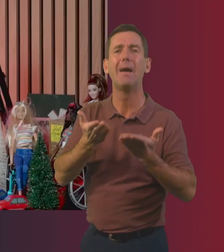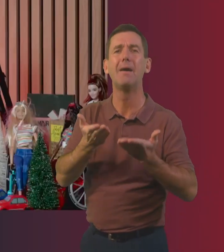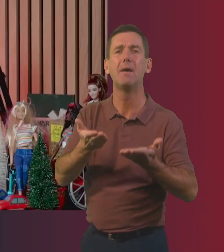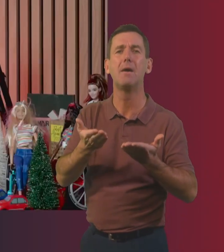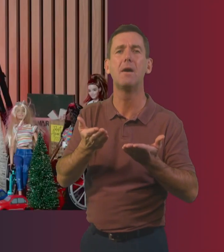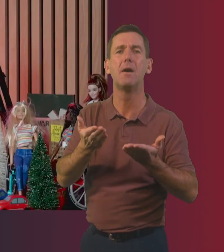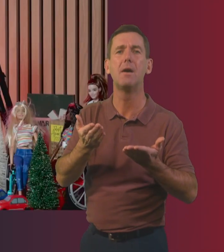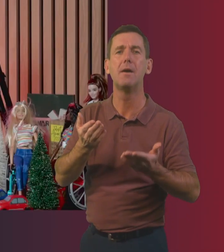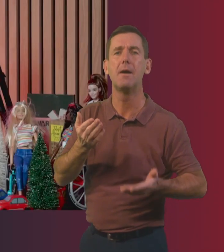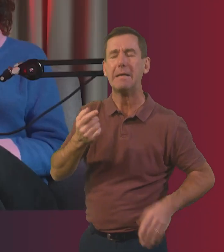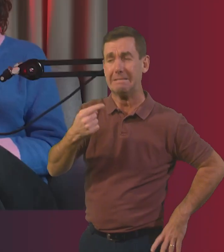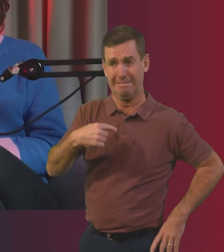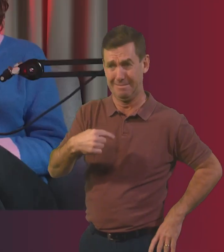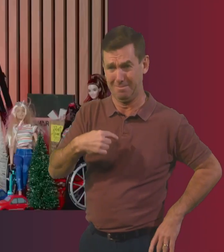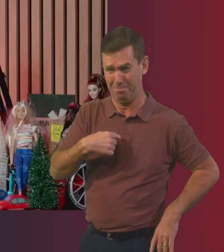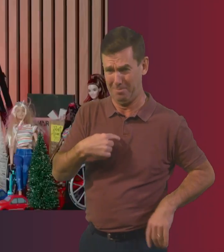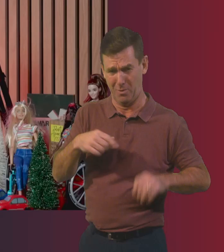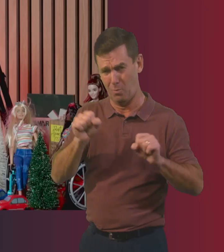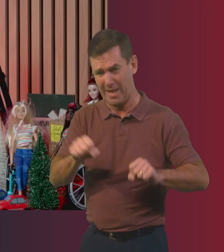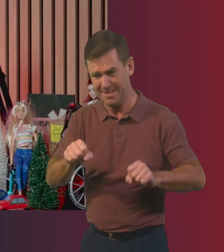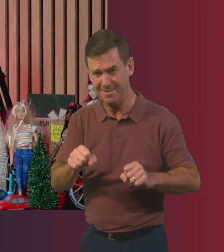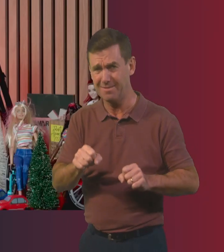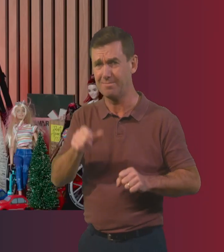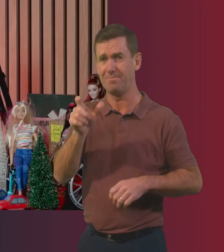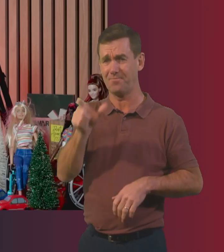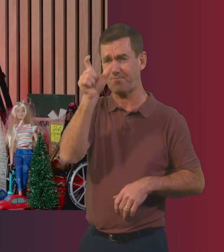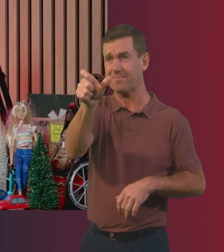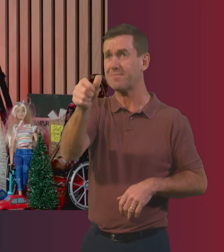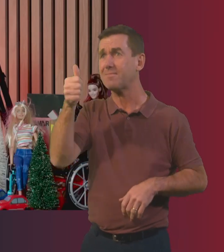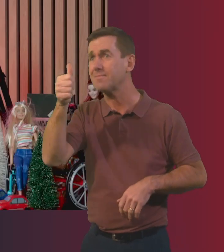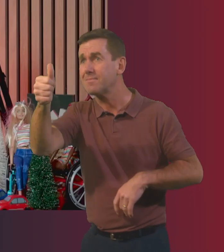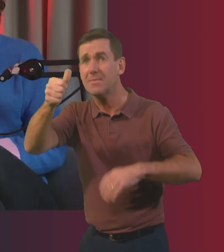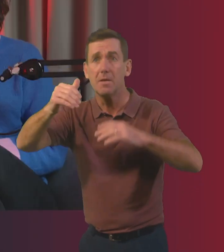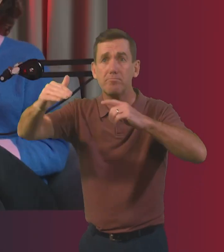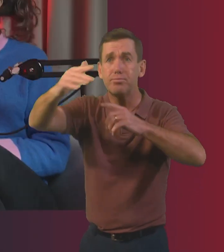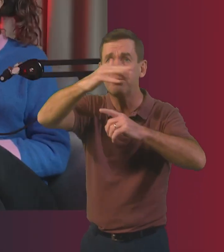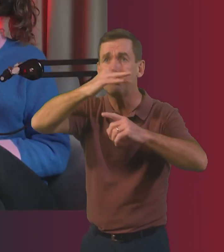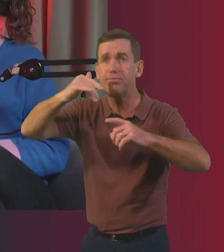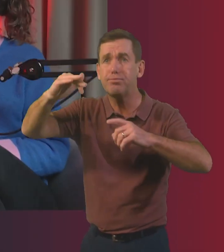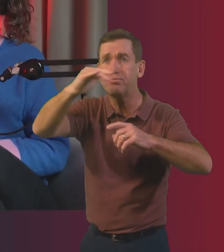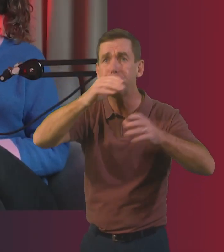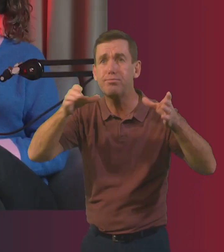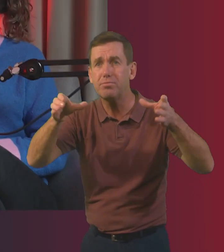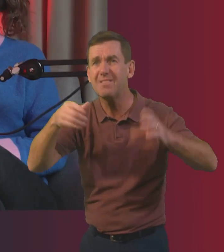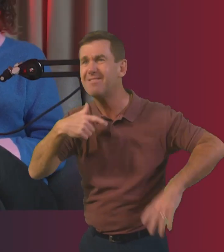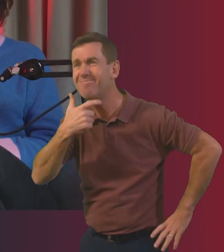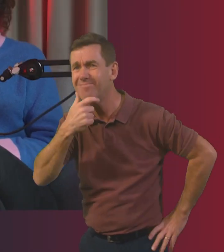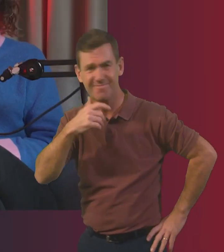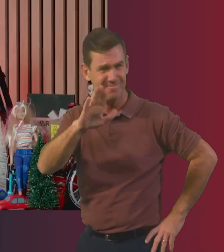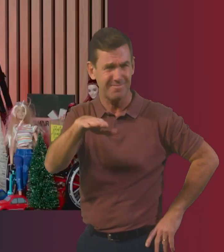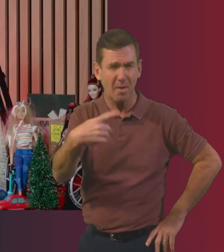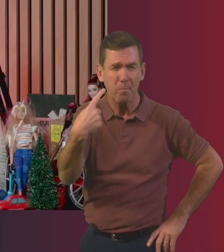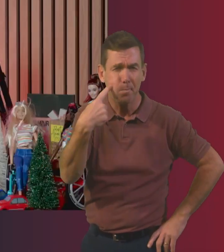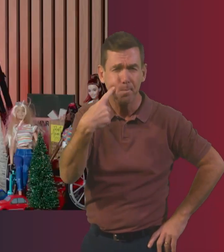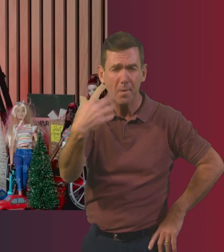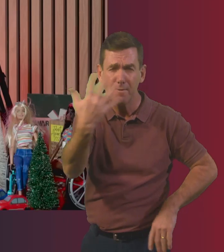Gee, it doesn't last that long. I mean, putting it in the microwave is an effort. I want it, You need like less than 30 seconds, like 15 that's